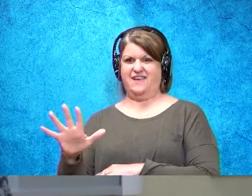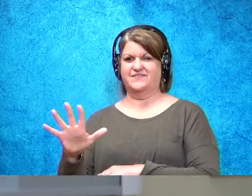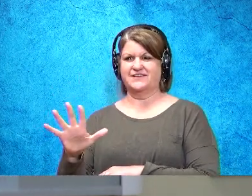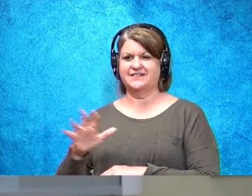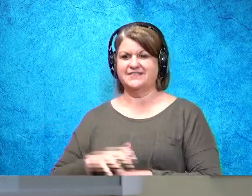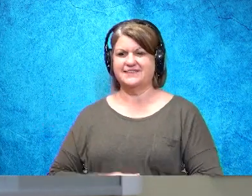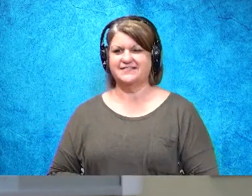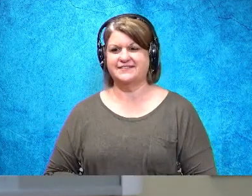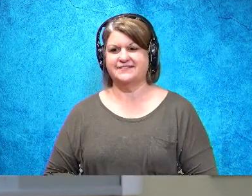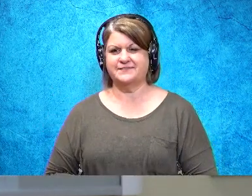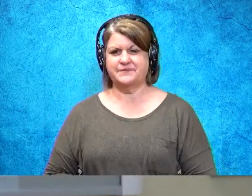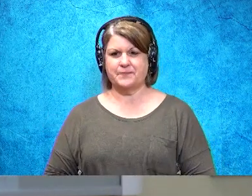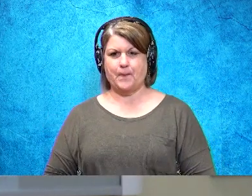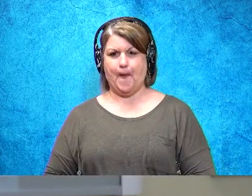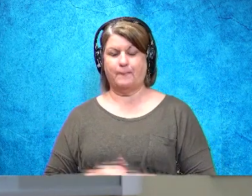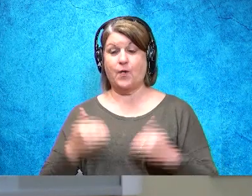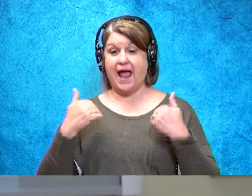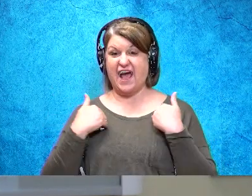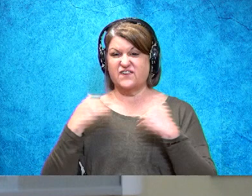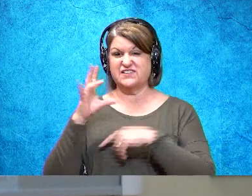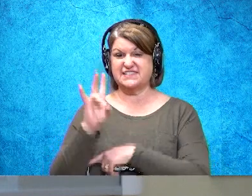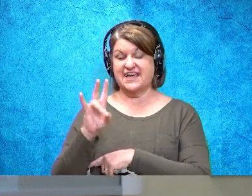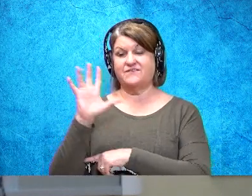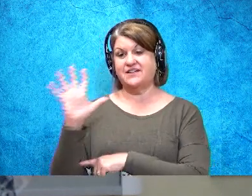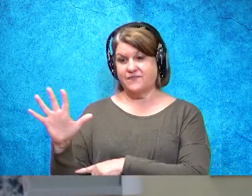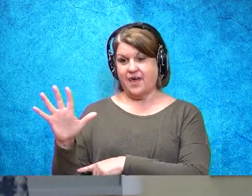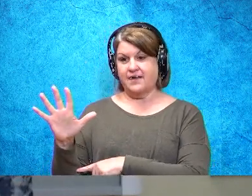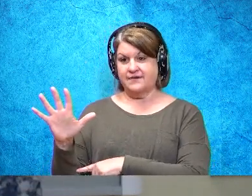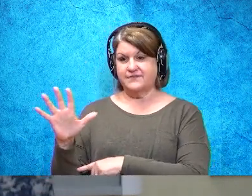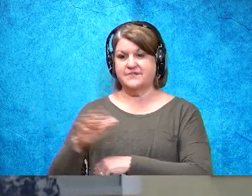75. We have 75.